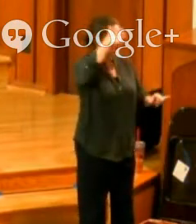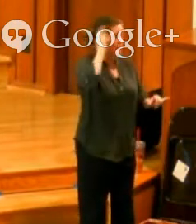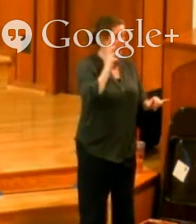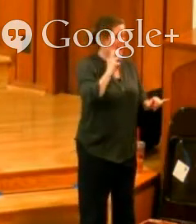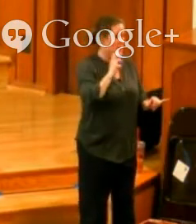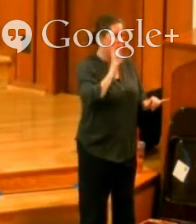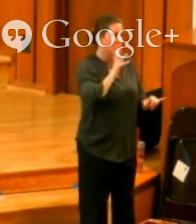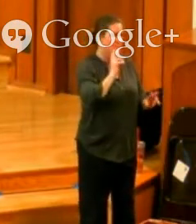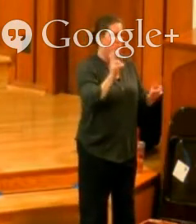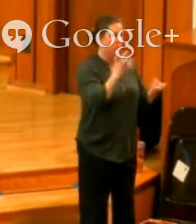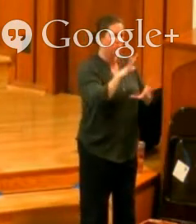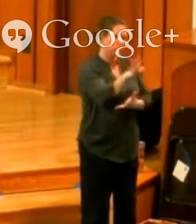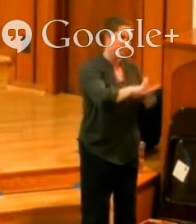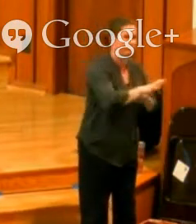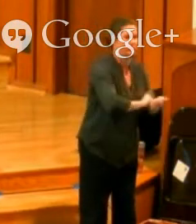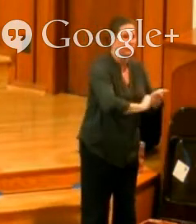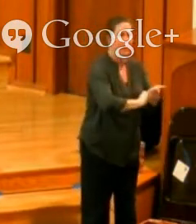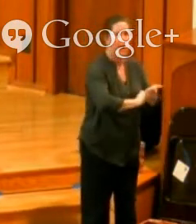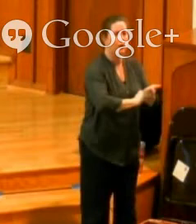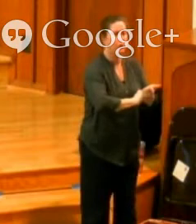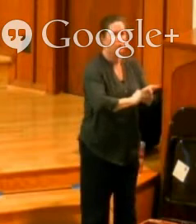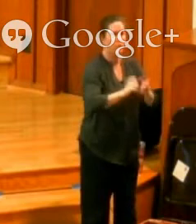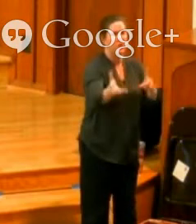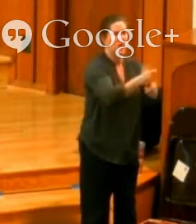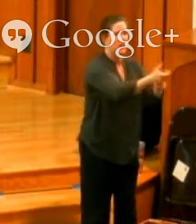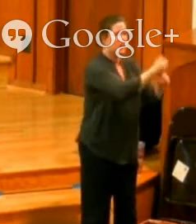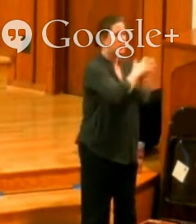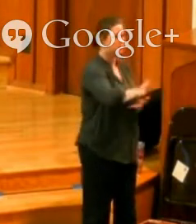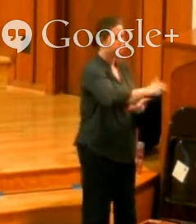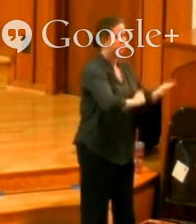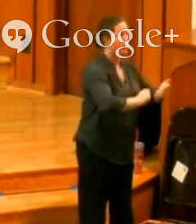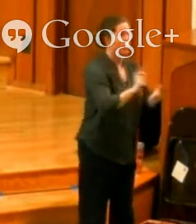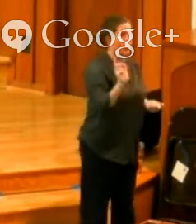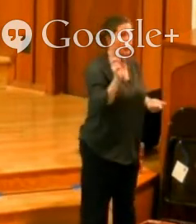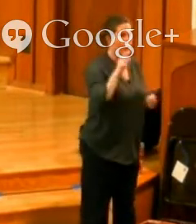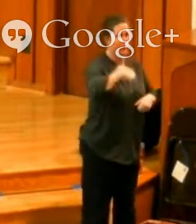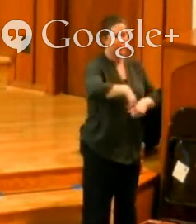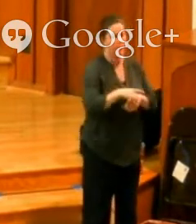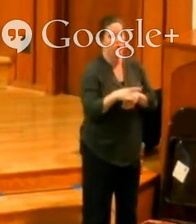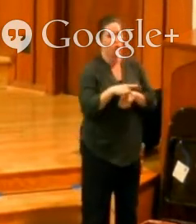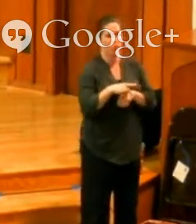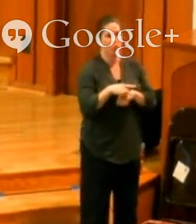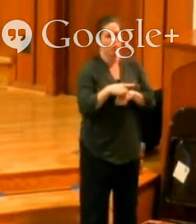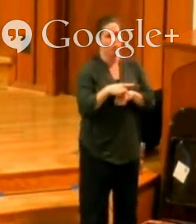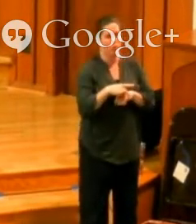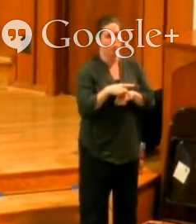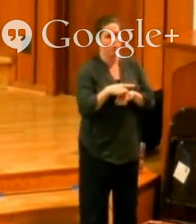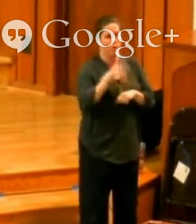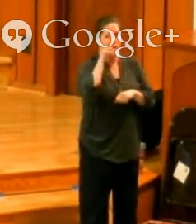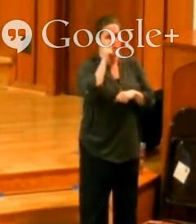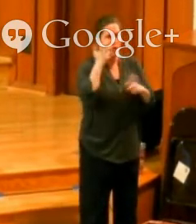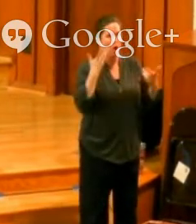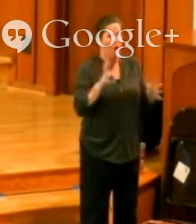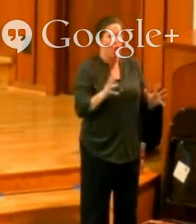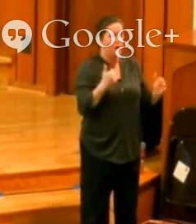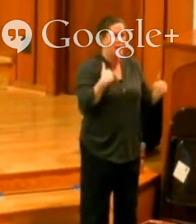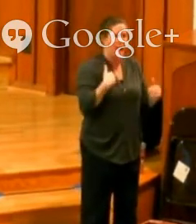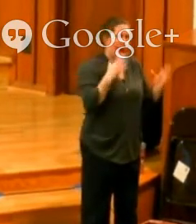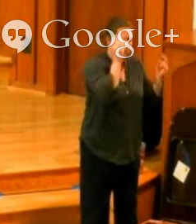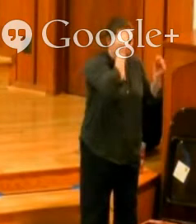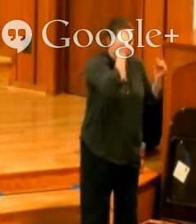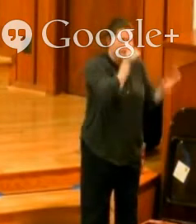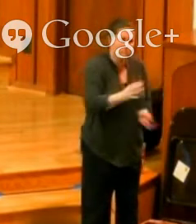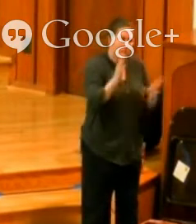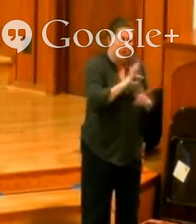may, running to and fro. Can you guess where? In the earth. The devil has a plan of attack, and that plan of